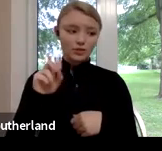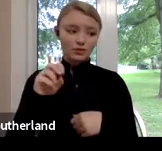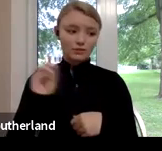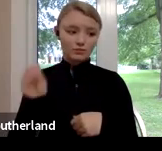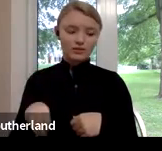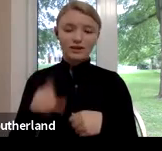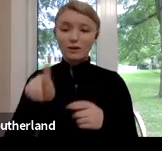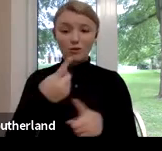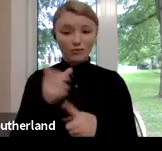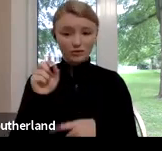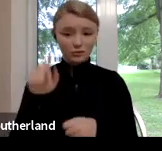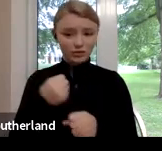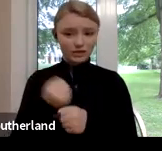ago.